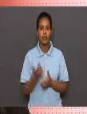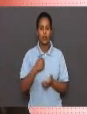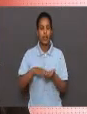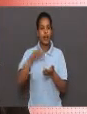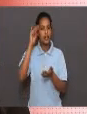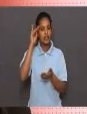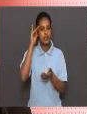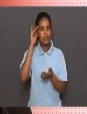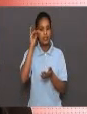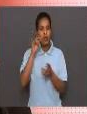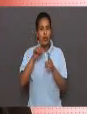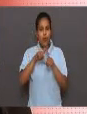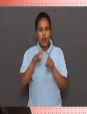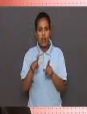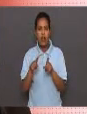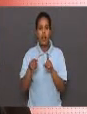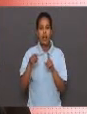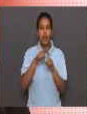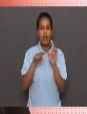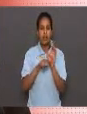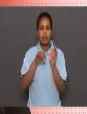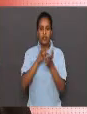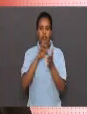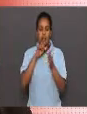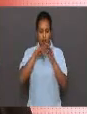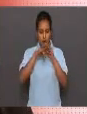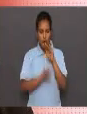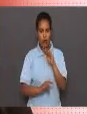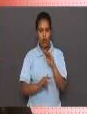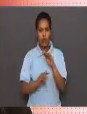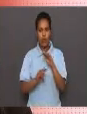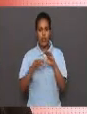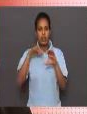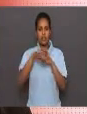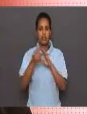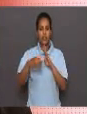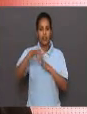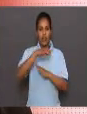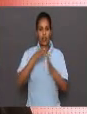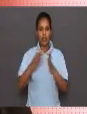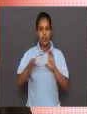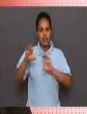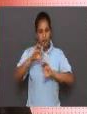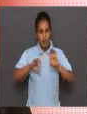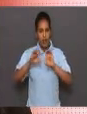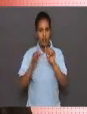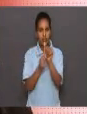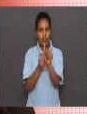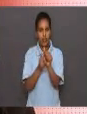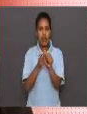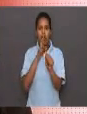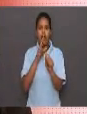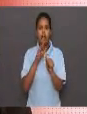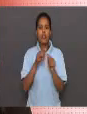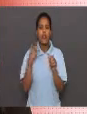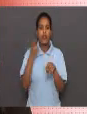We learned that while ions that are lower in the electrochemical series